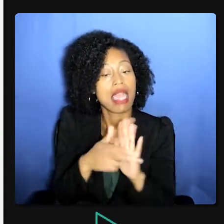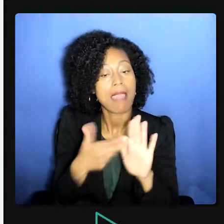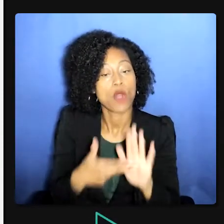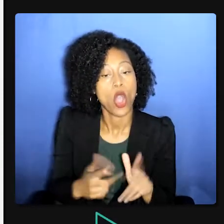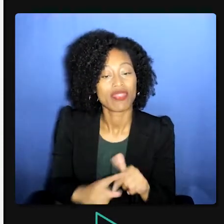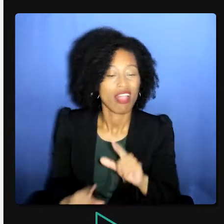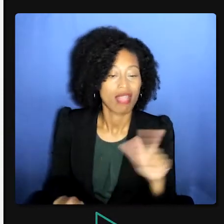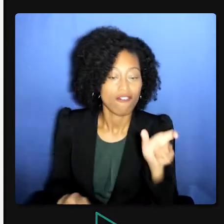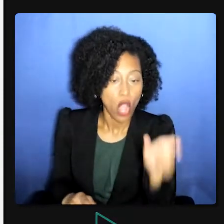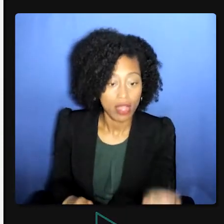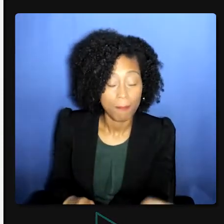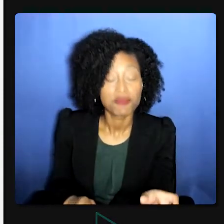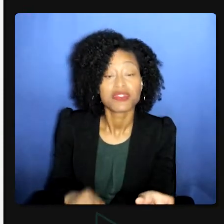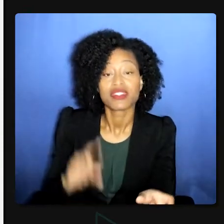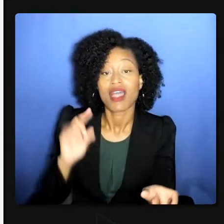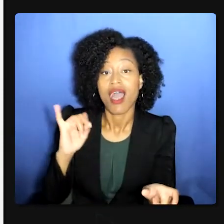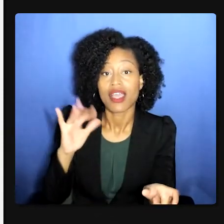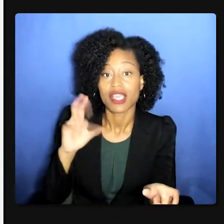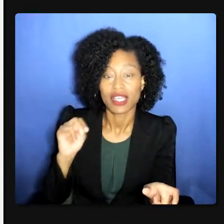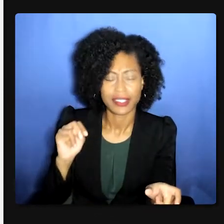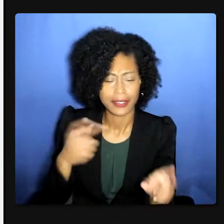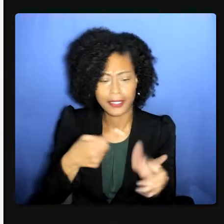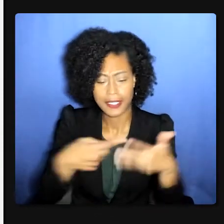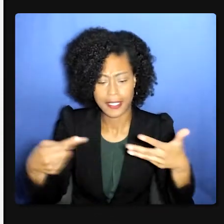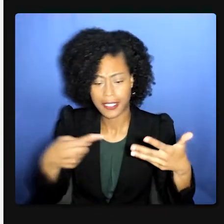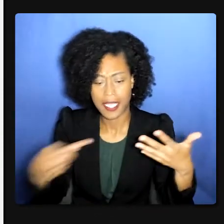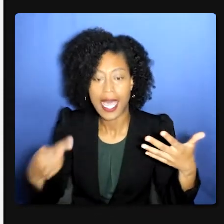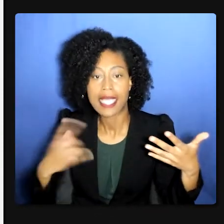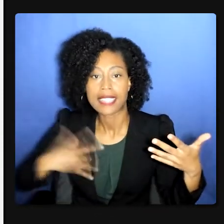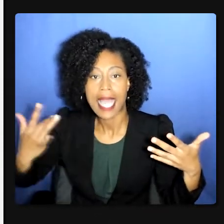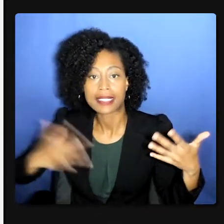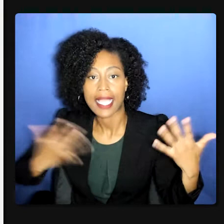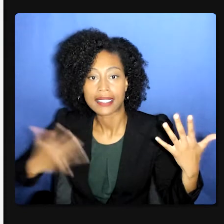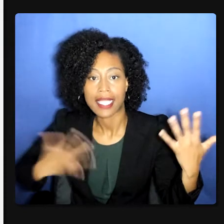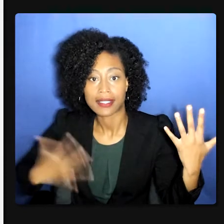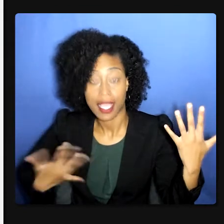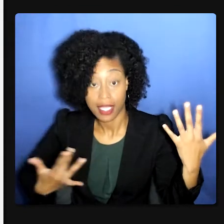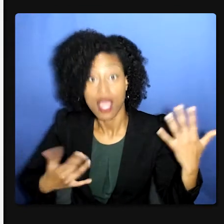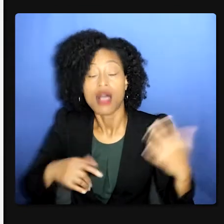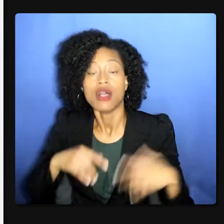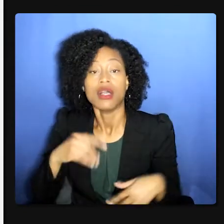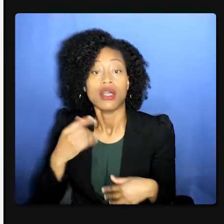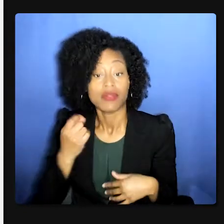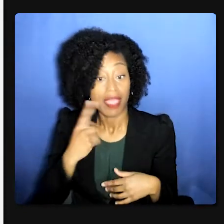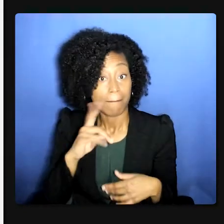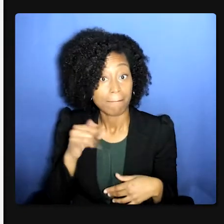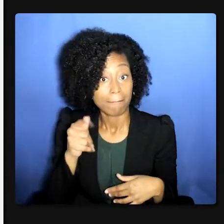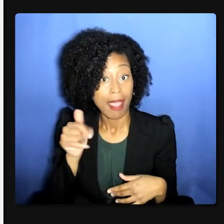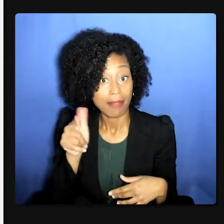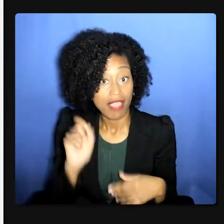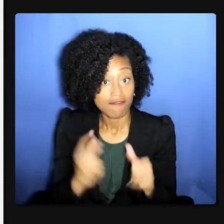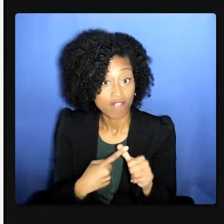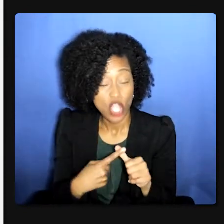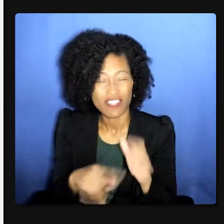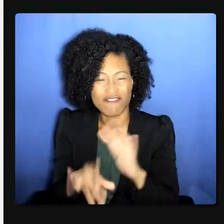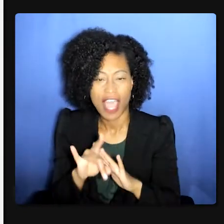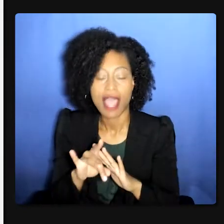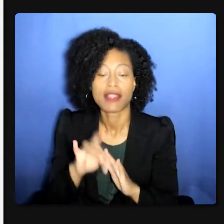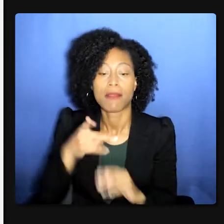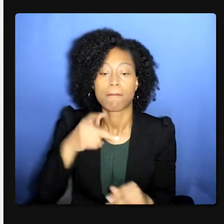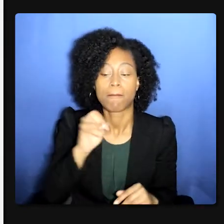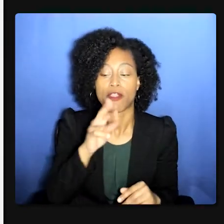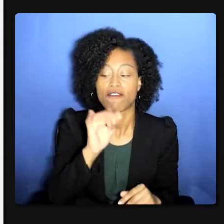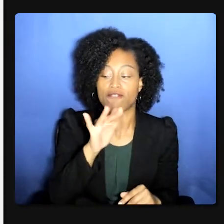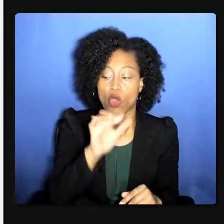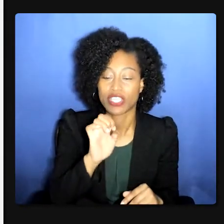left column with icons indicating the status of each step. The first thing the pipeline does is to find the appropriate Perforce change